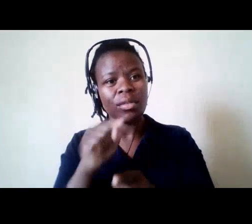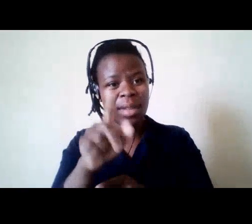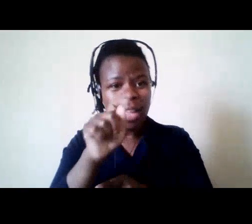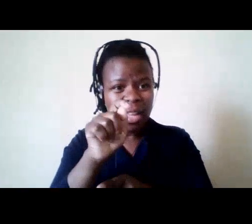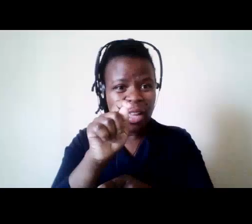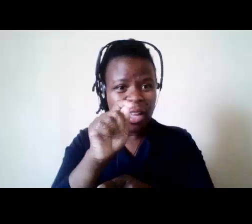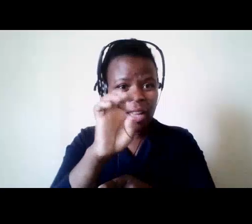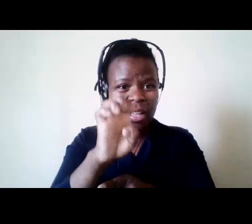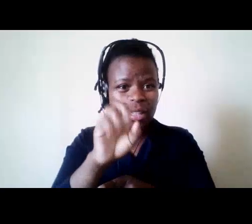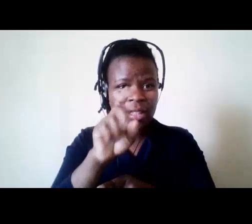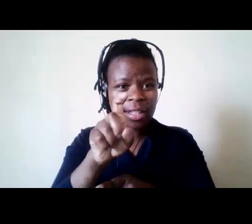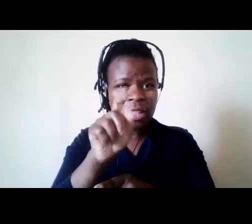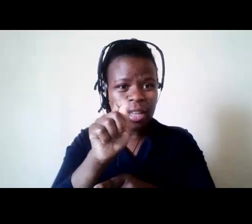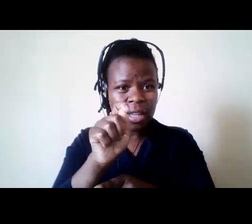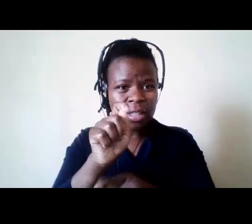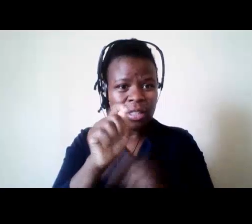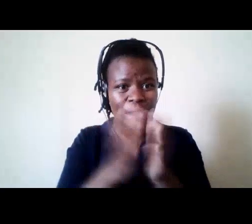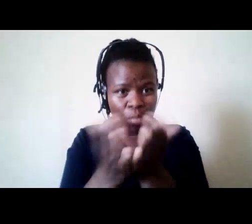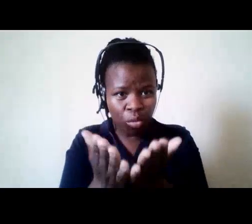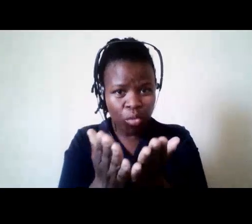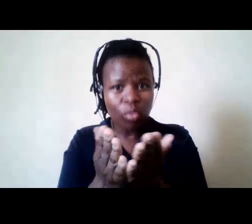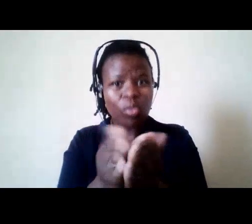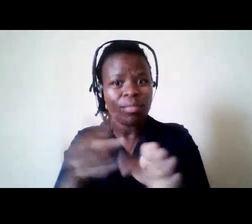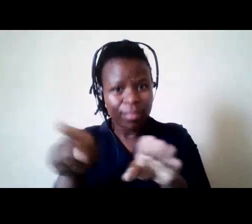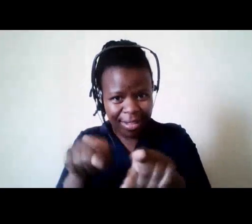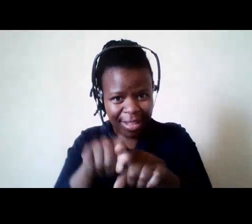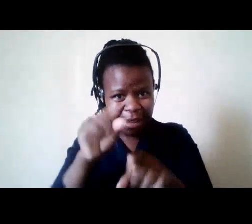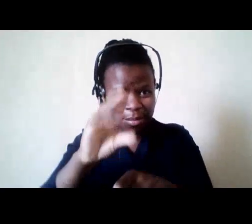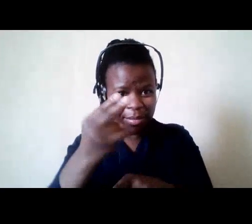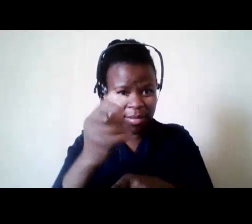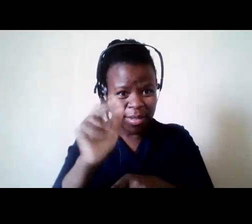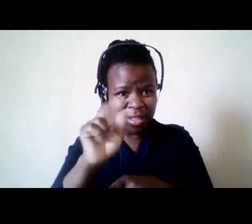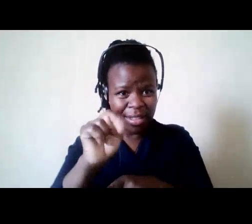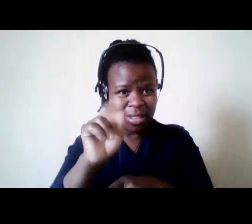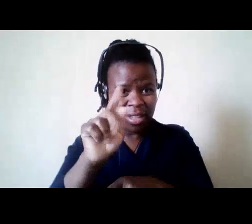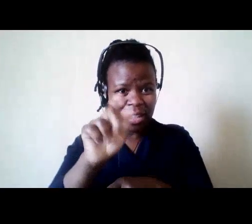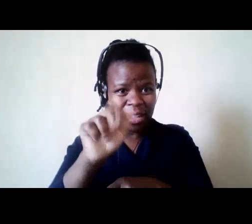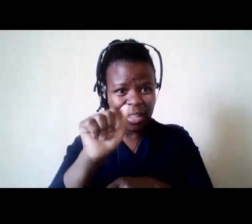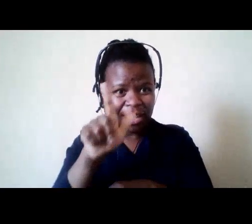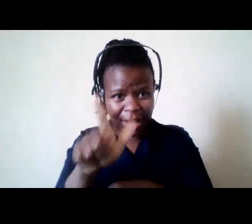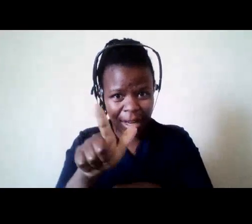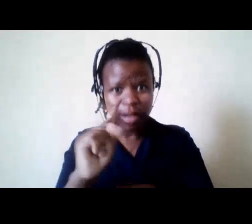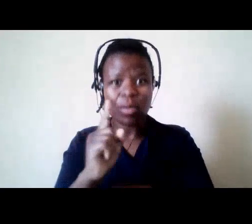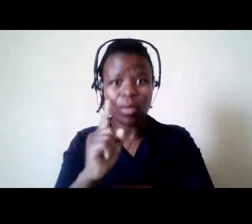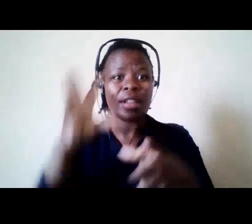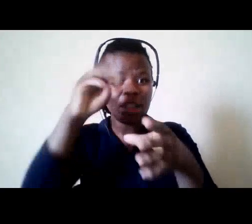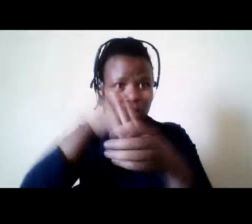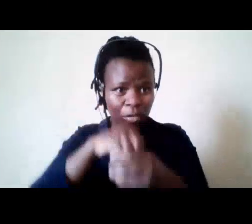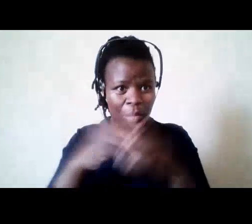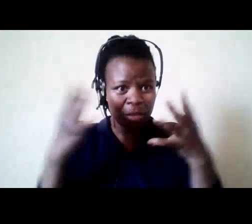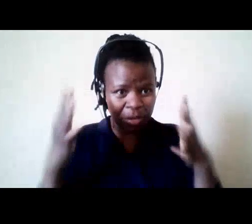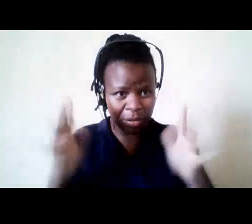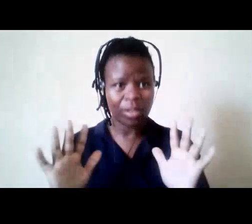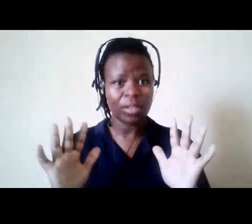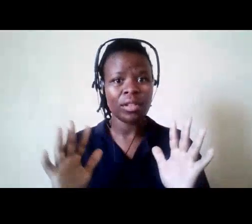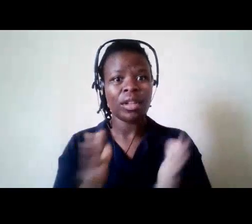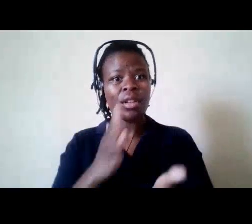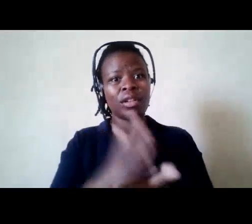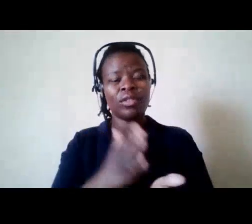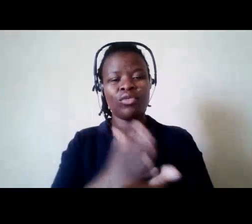was involved in it. I'm sure you know, the editor of the DSC course textbook. Yeah, textbook was awarded the UCT